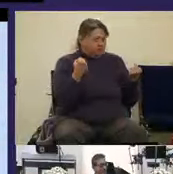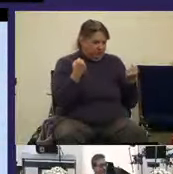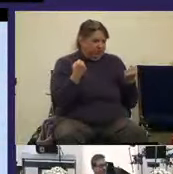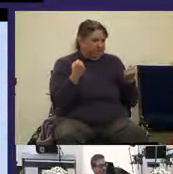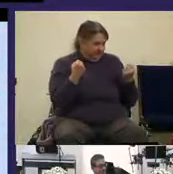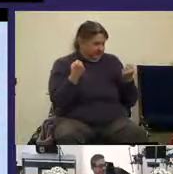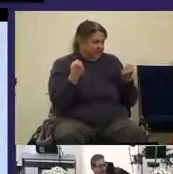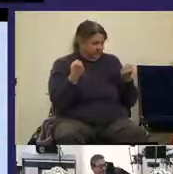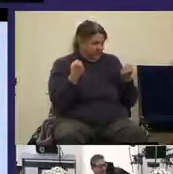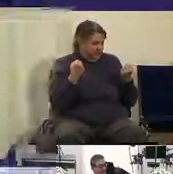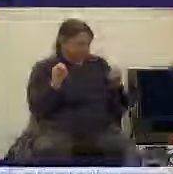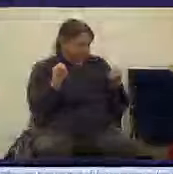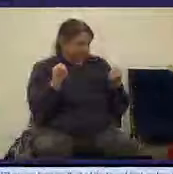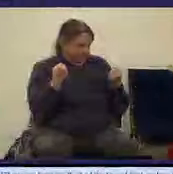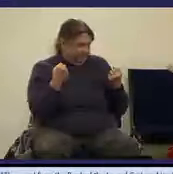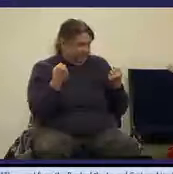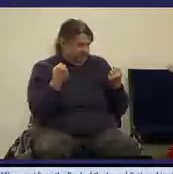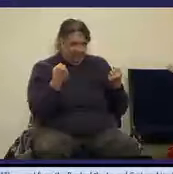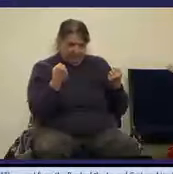strength.